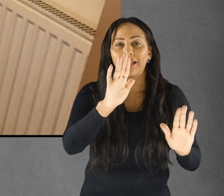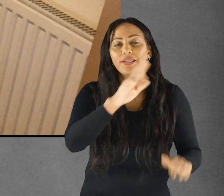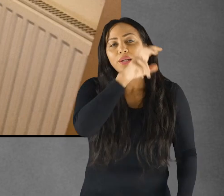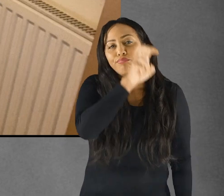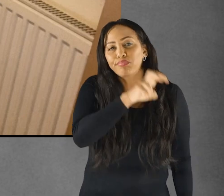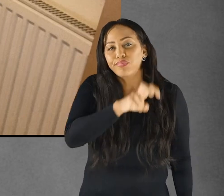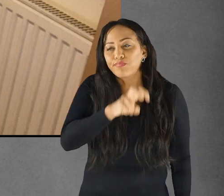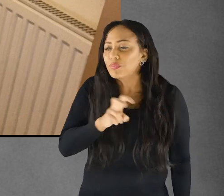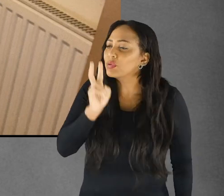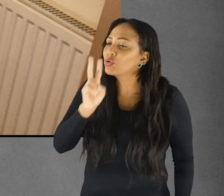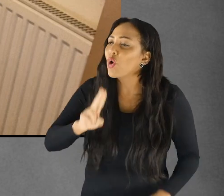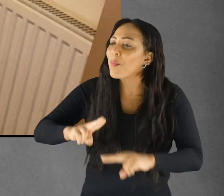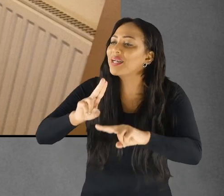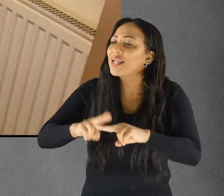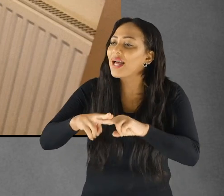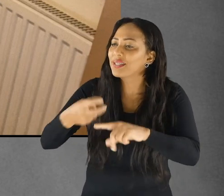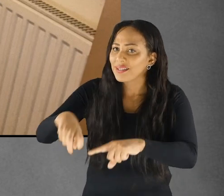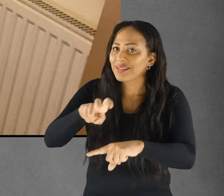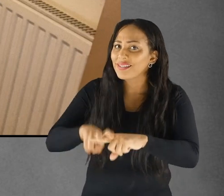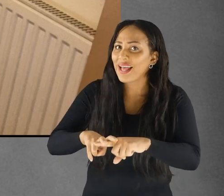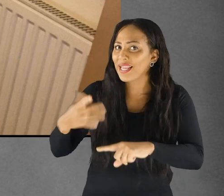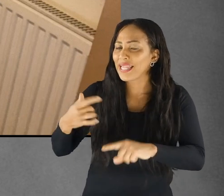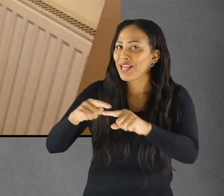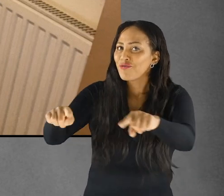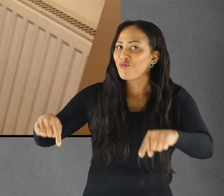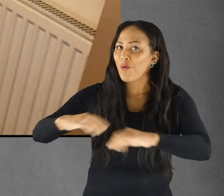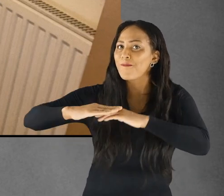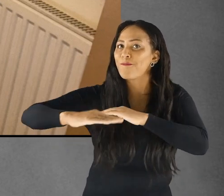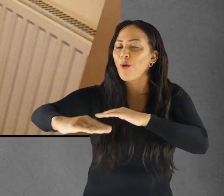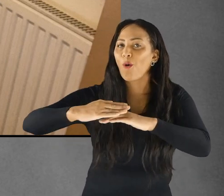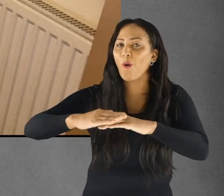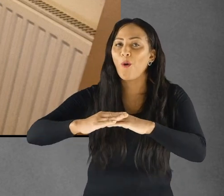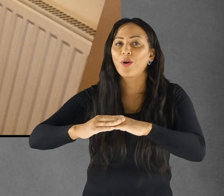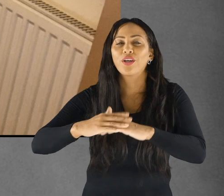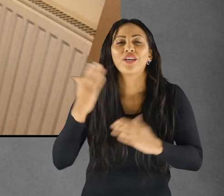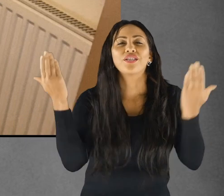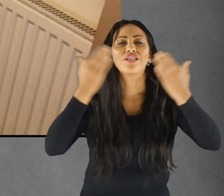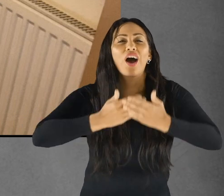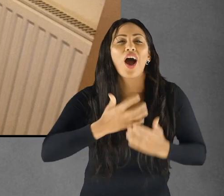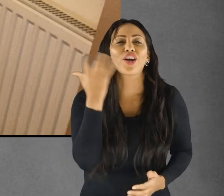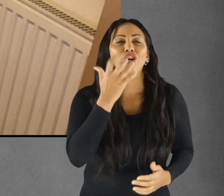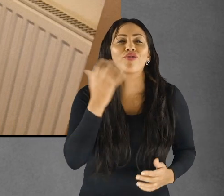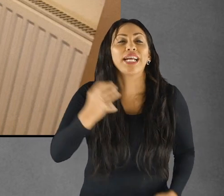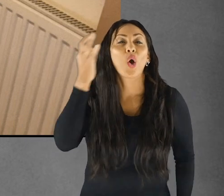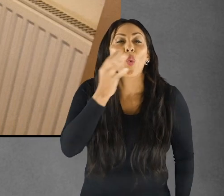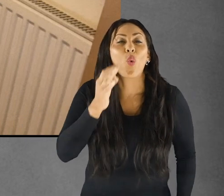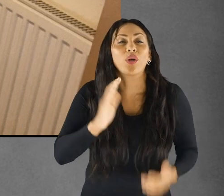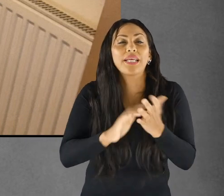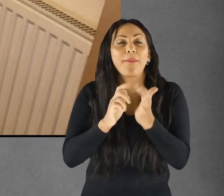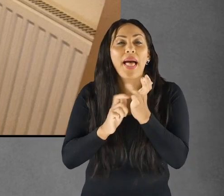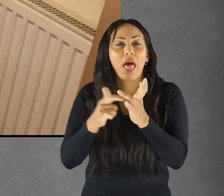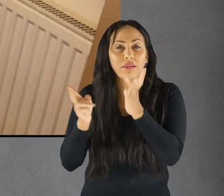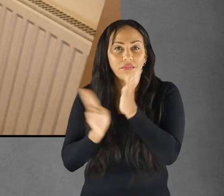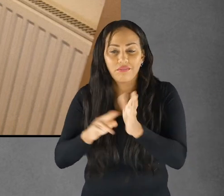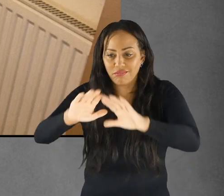I came down the stairs, I saw my dad sat on the living room floor slicing into a large dark green watermelon.